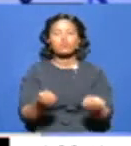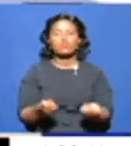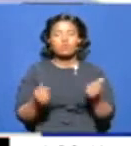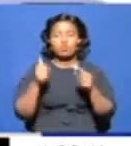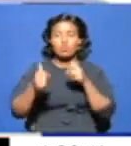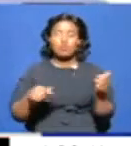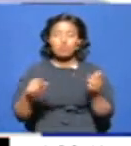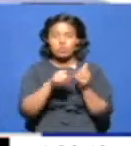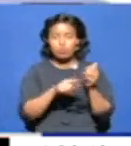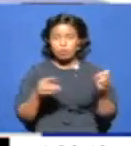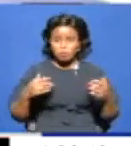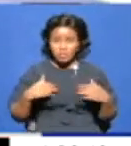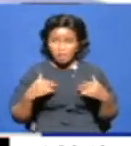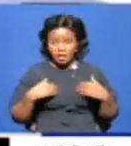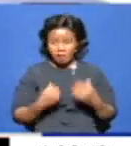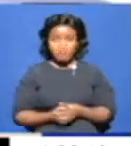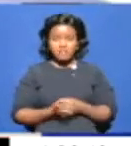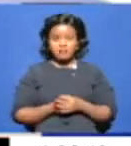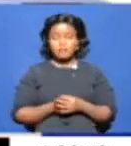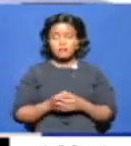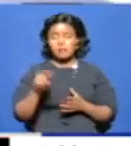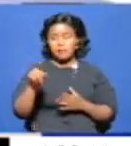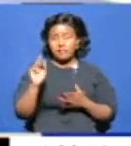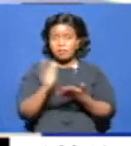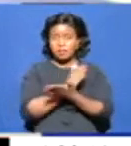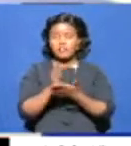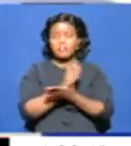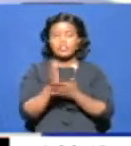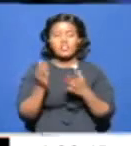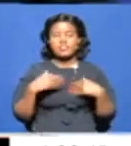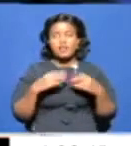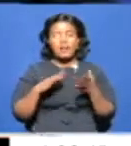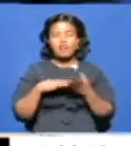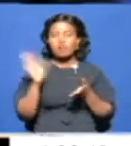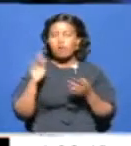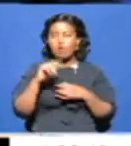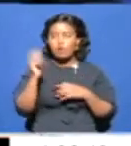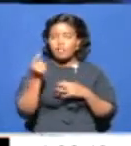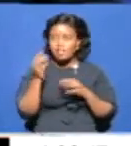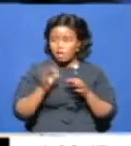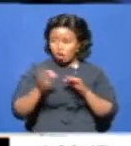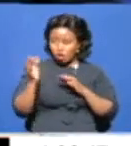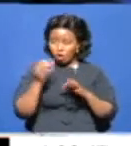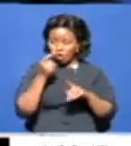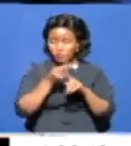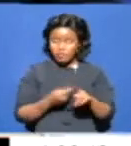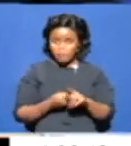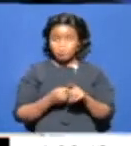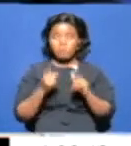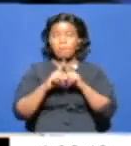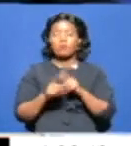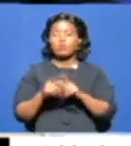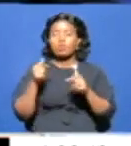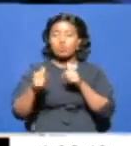handled there. He said the maritime sector features prominently in Kenya's long-term development blueprint, of which the third MDG